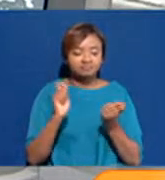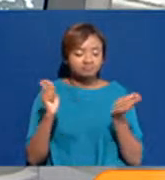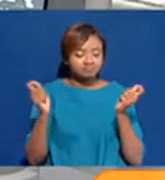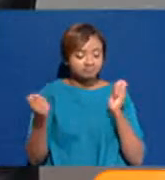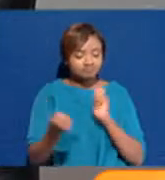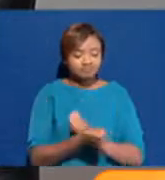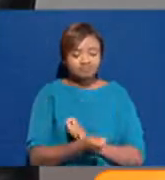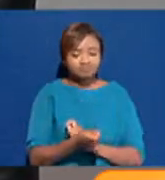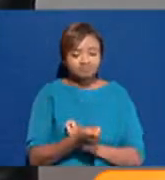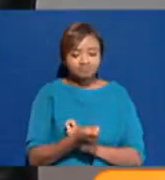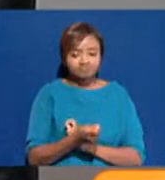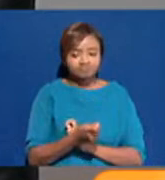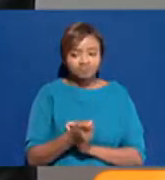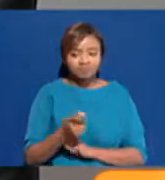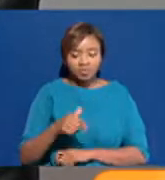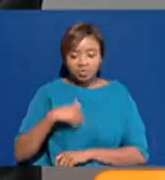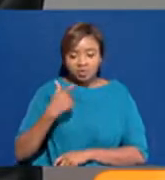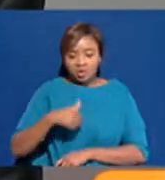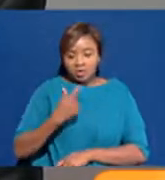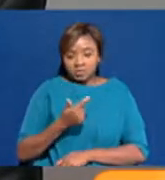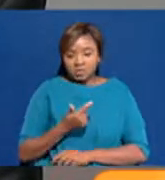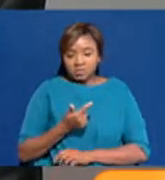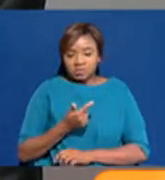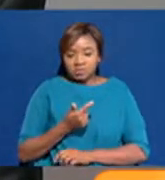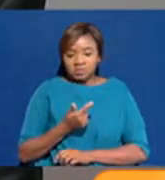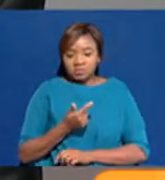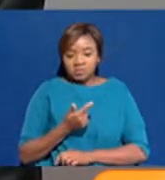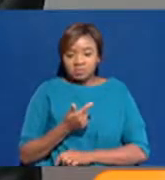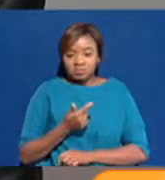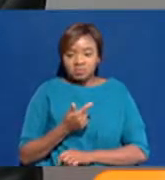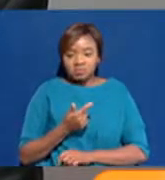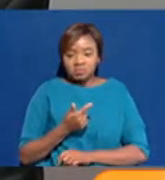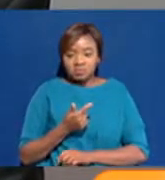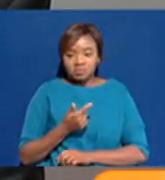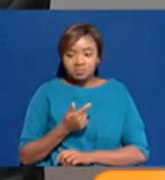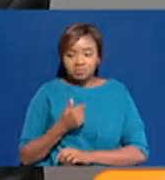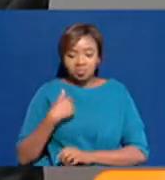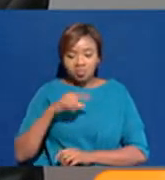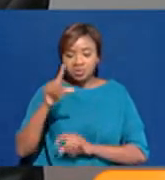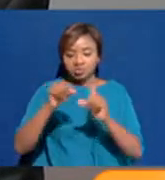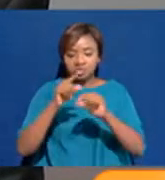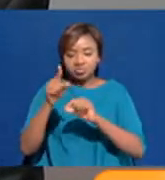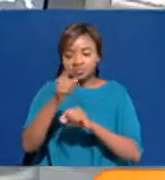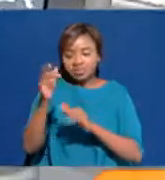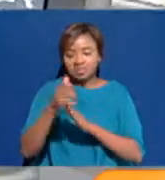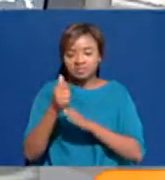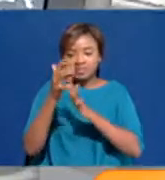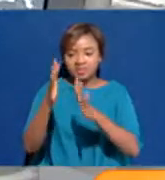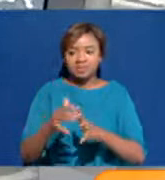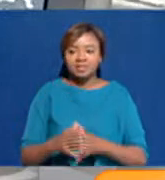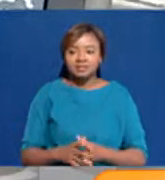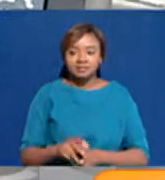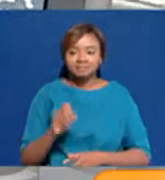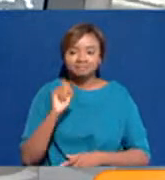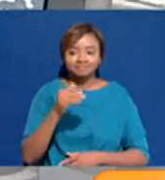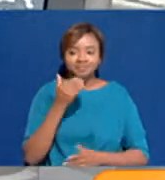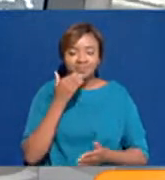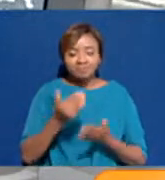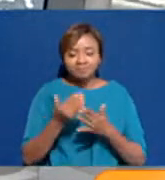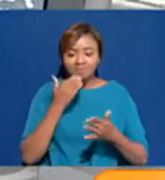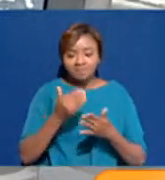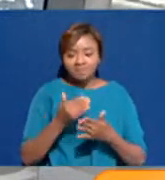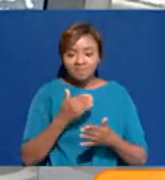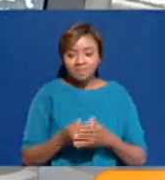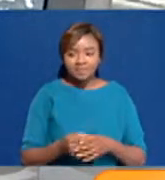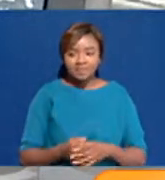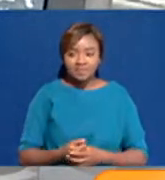not only of leaders, but of us, the citizens who are too easily manipulated. Absolutely. That is the hope. Yeah. Thank you so much. Yes, indeed.